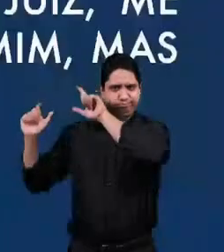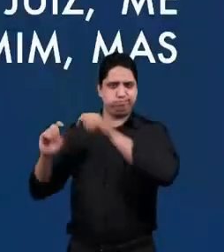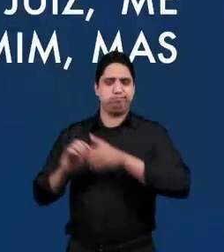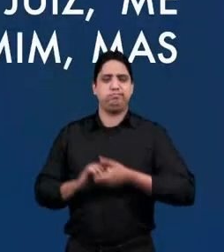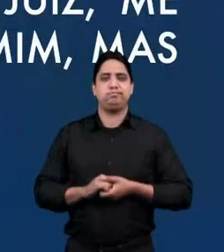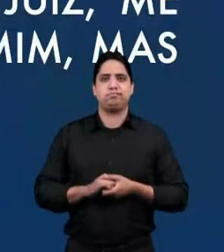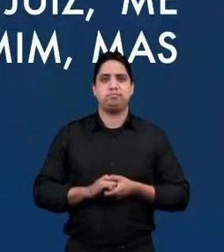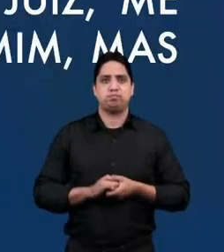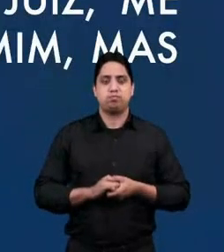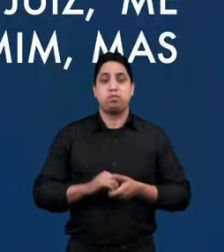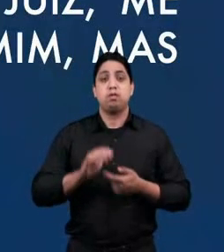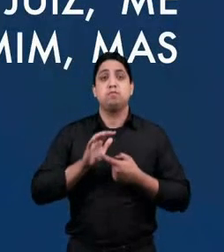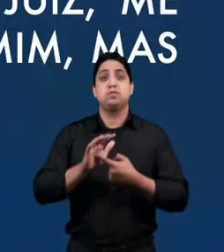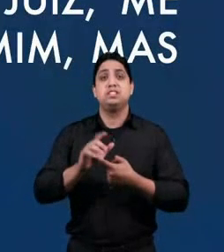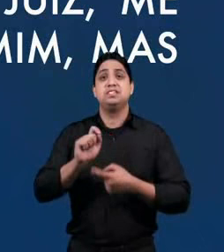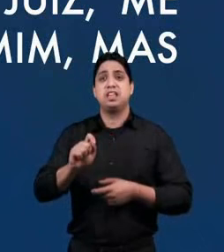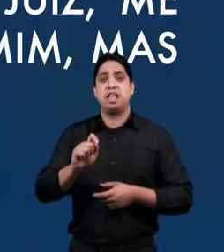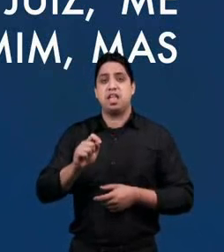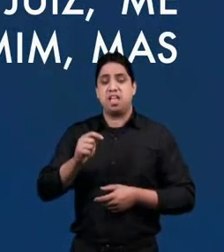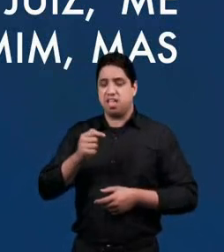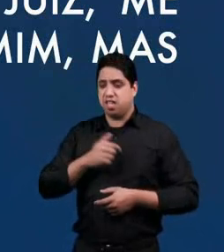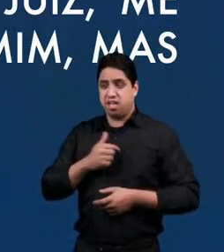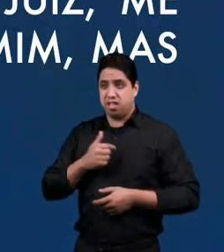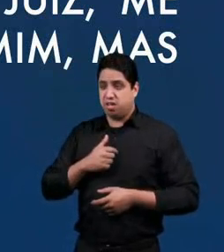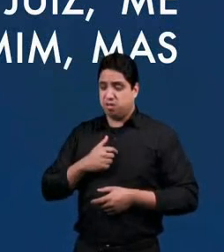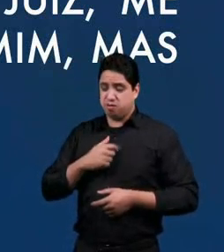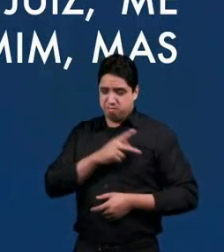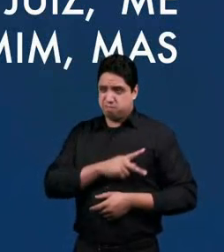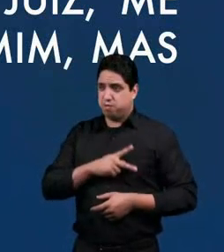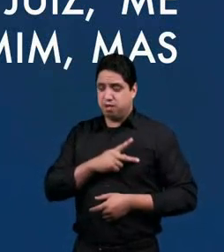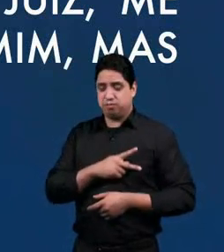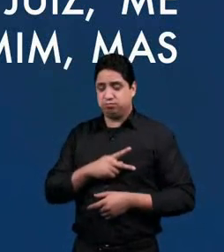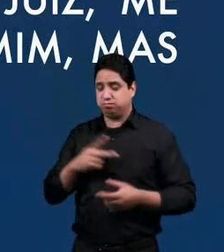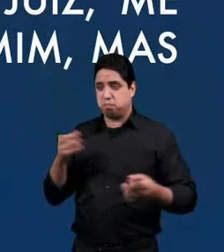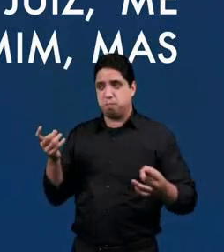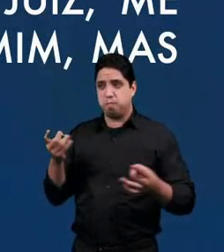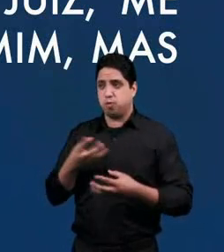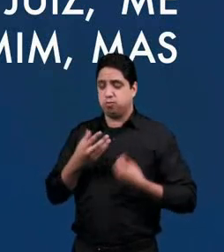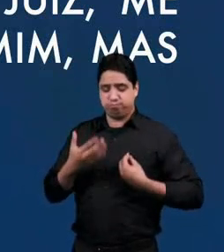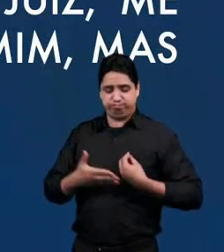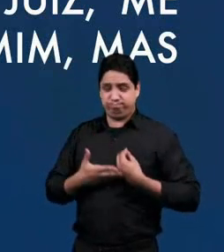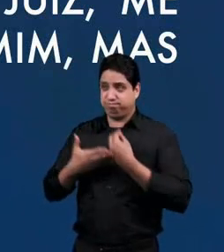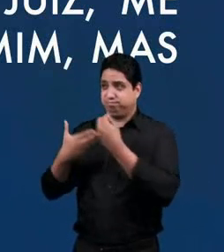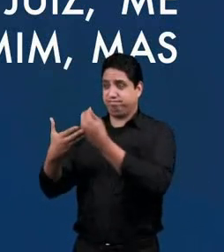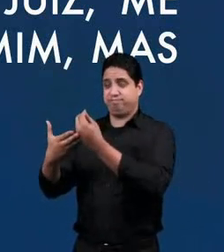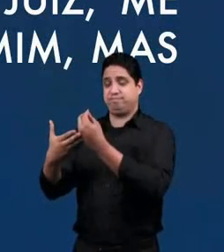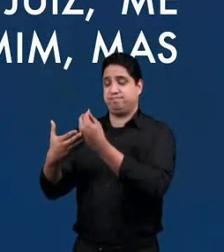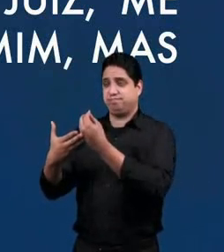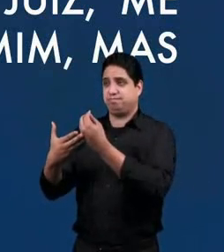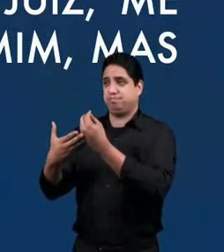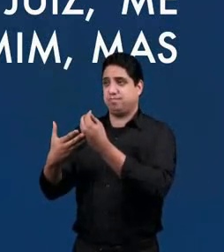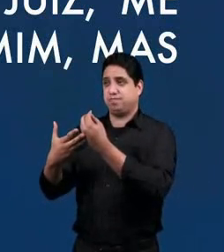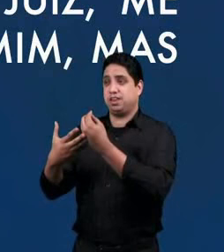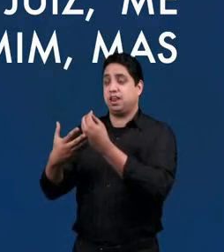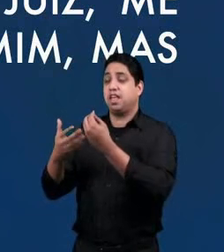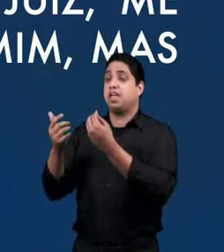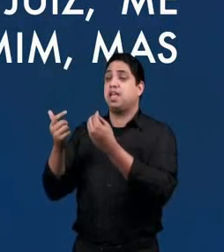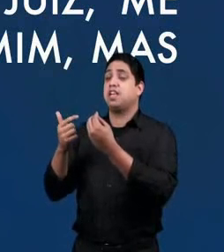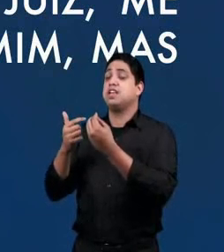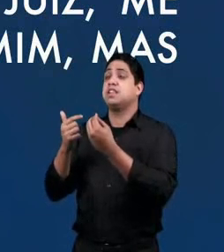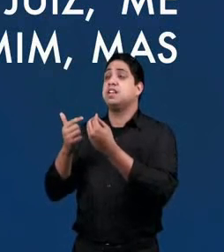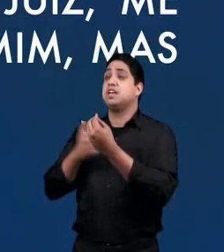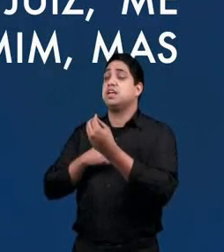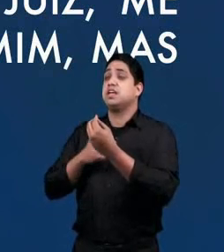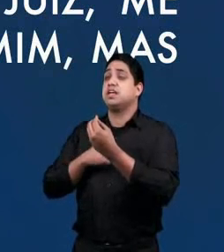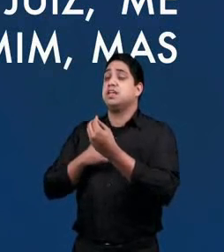following of everybody. And so says the word of the Lord, "For I am already being poured out as